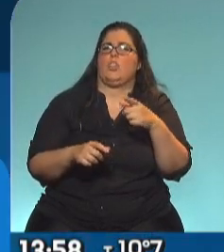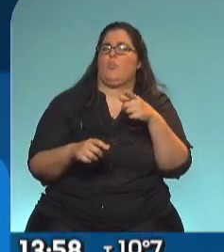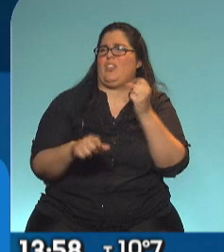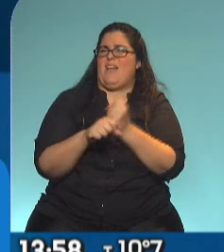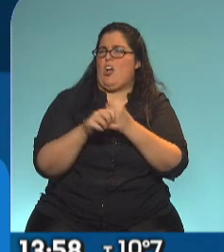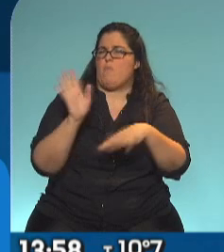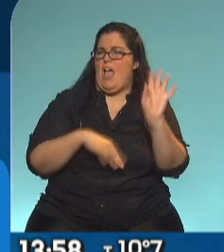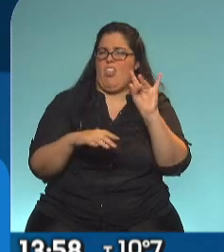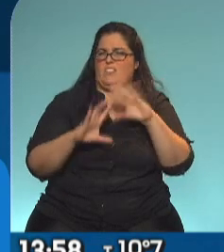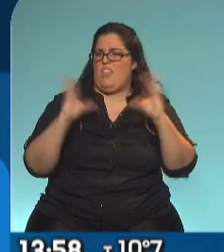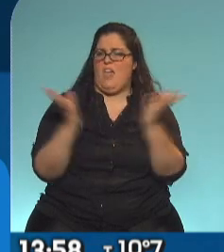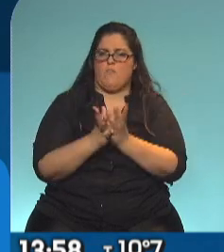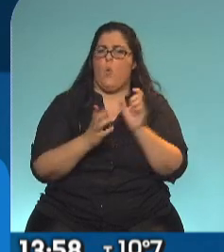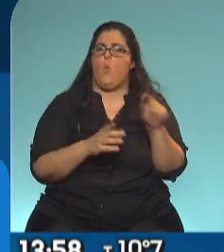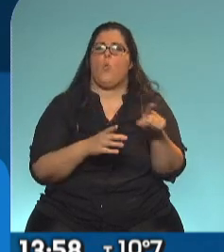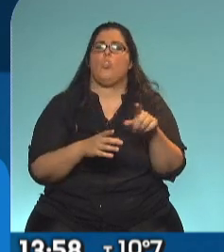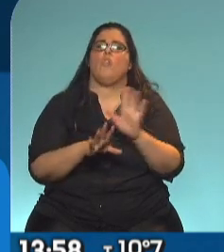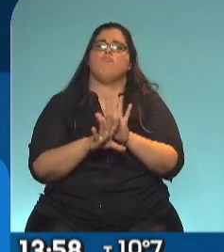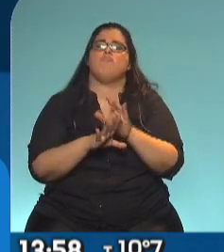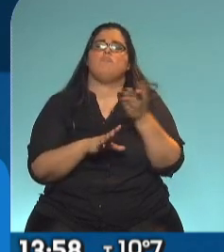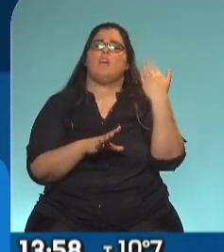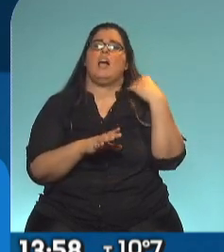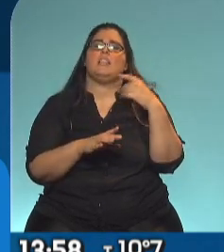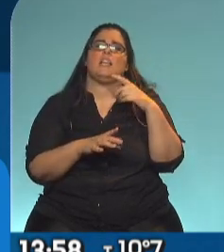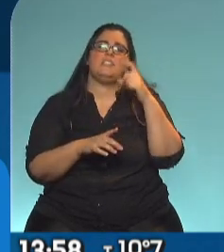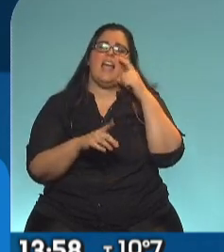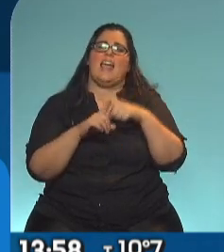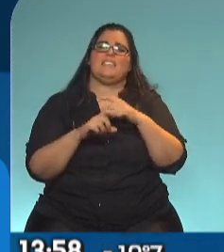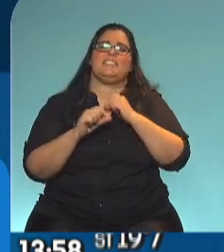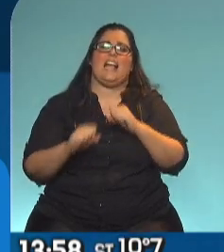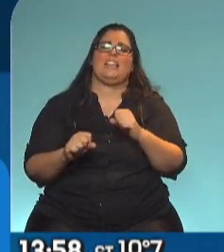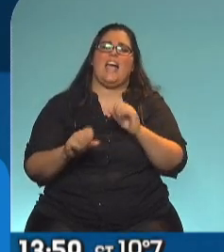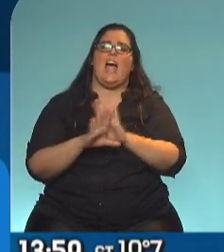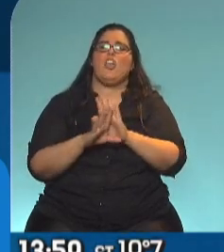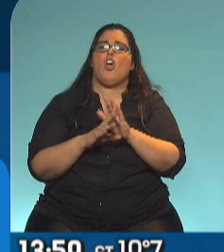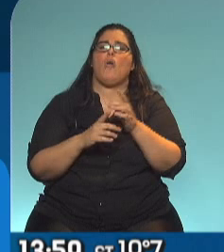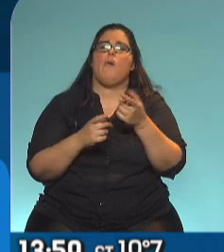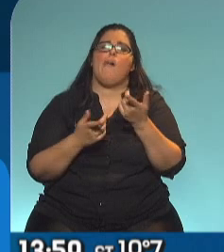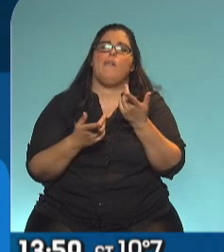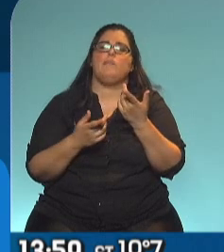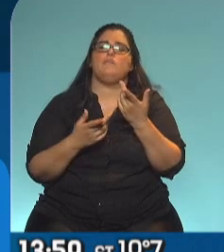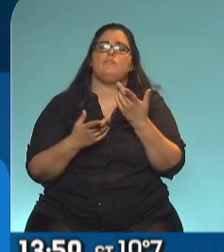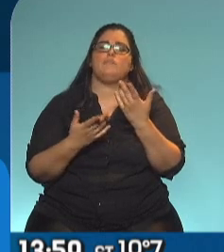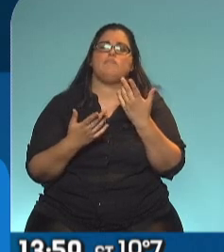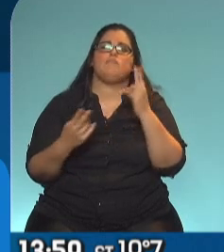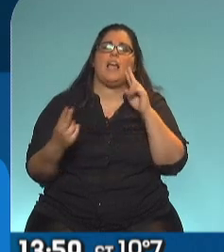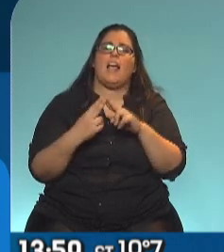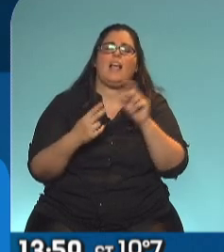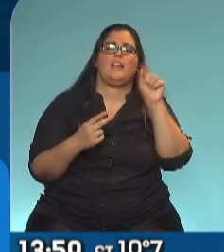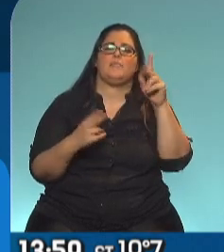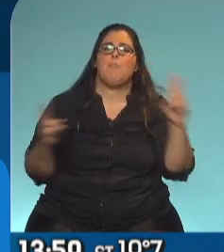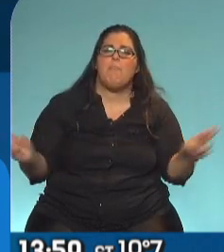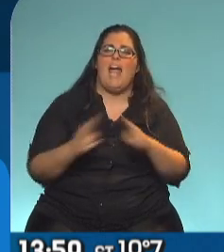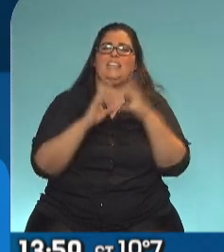If I had a former secretary of state who helped negotiate the Paris Climate Accord, or a former presidential nominee, or a former leading senator,